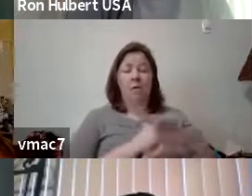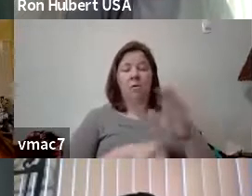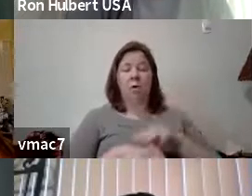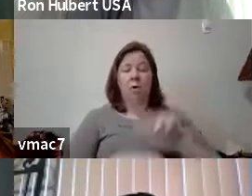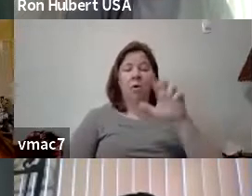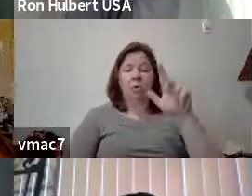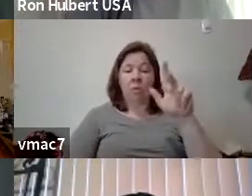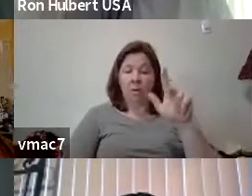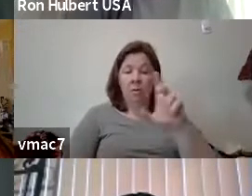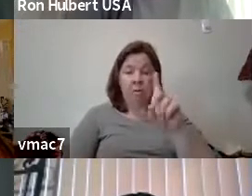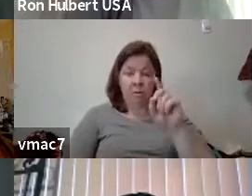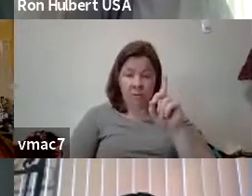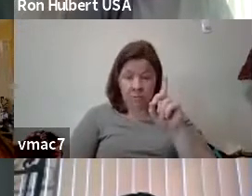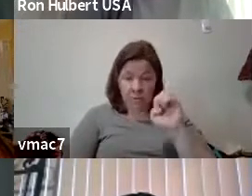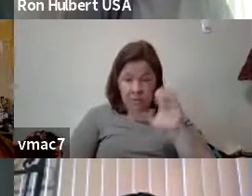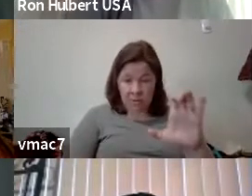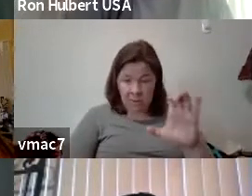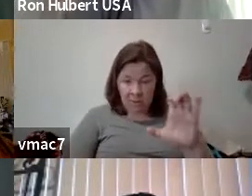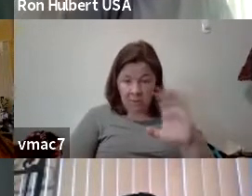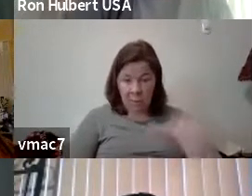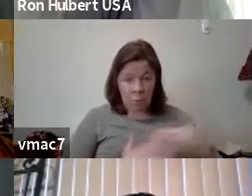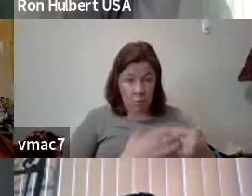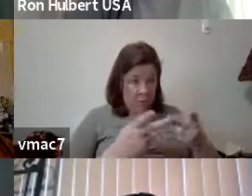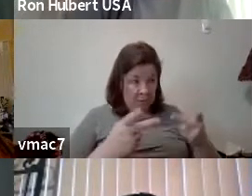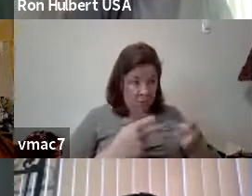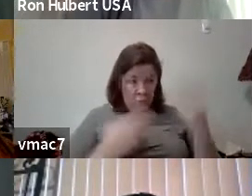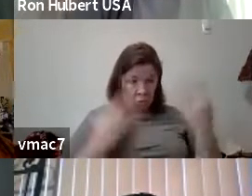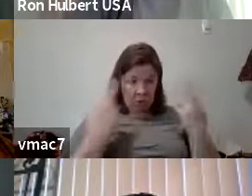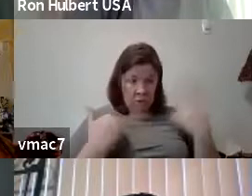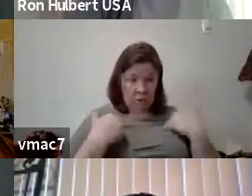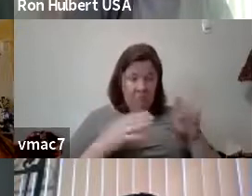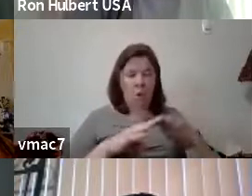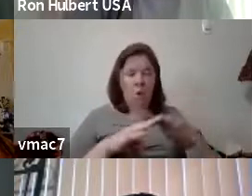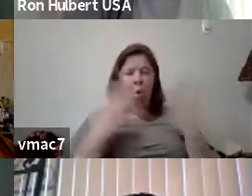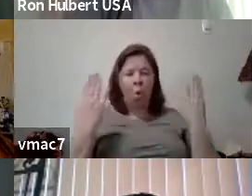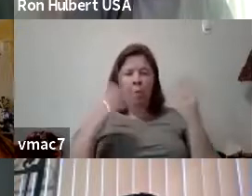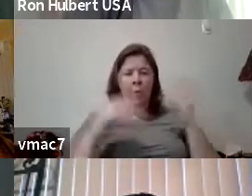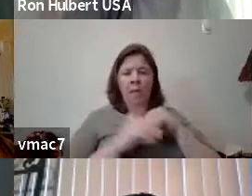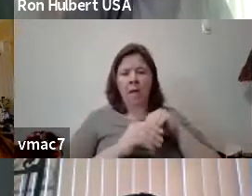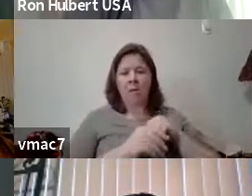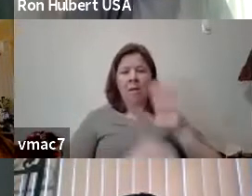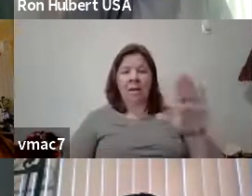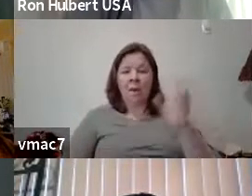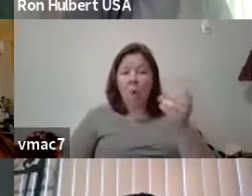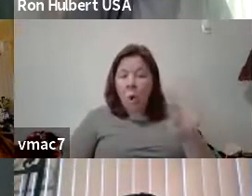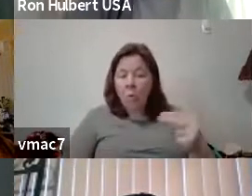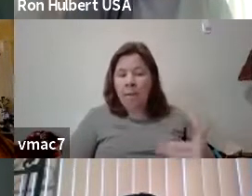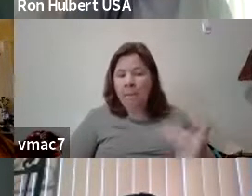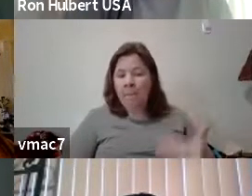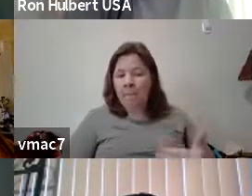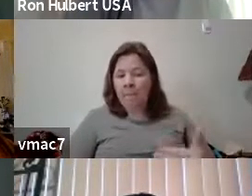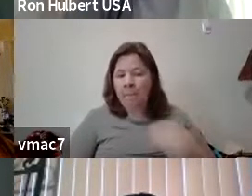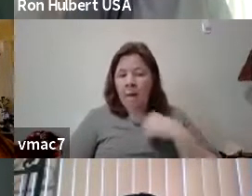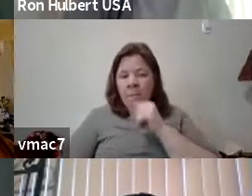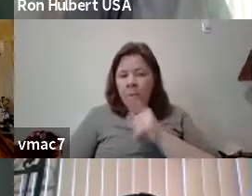December. The only reason they have all the positions is because they opened accounts in their own names. So I'm not sure